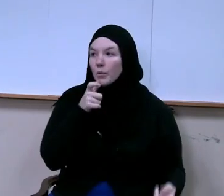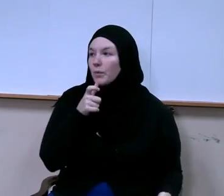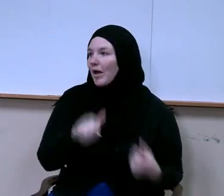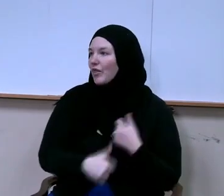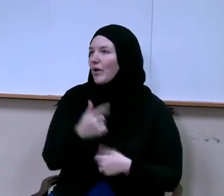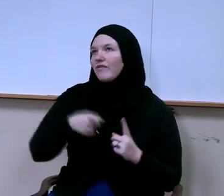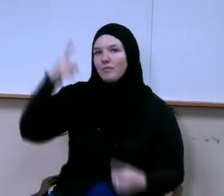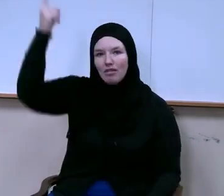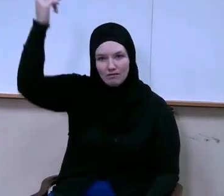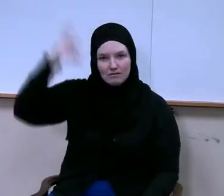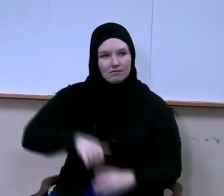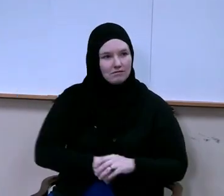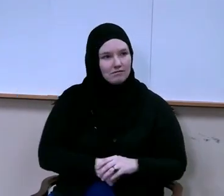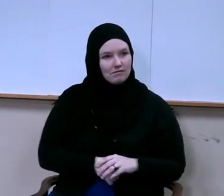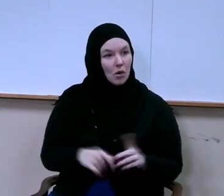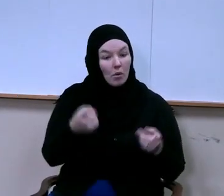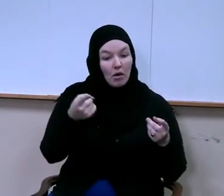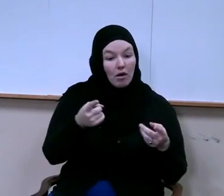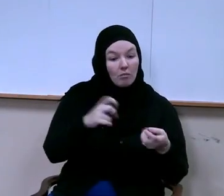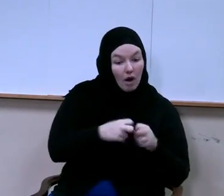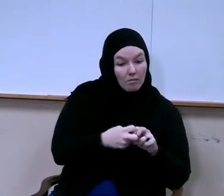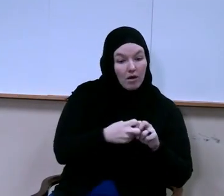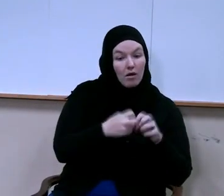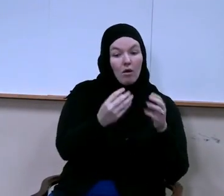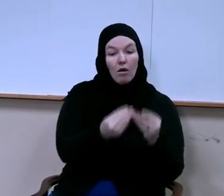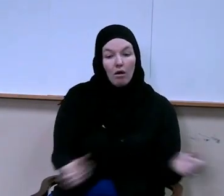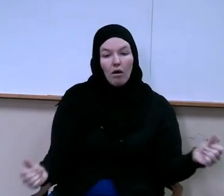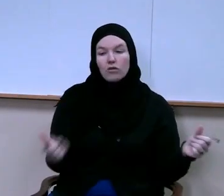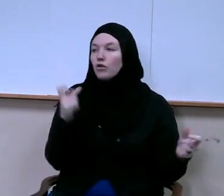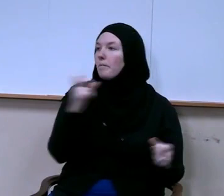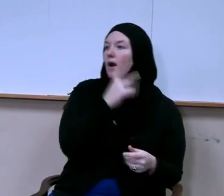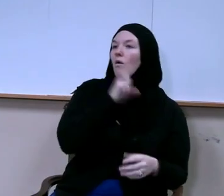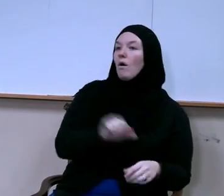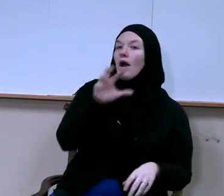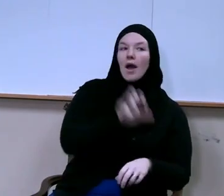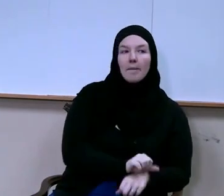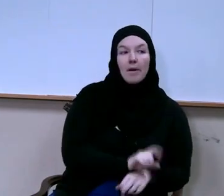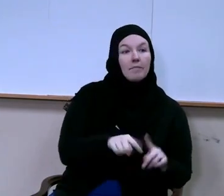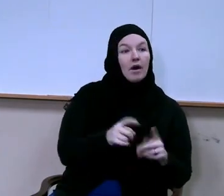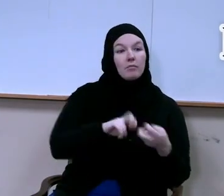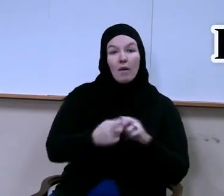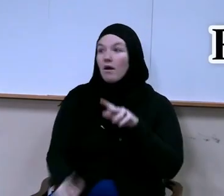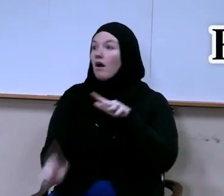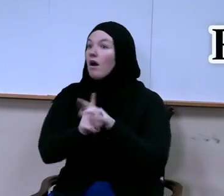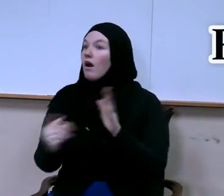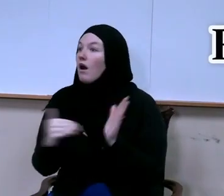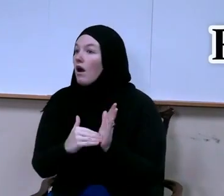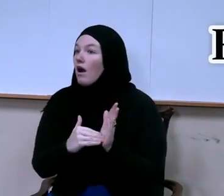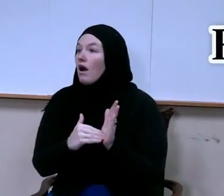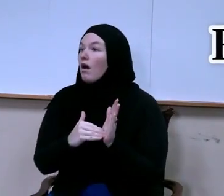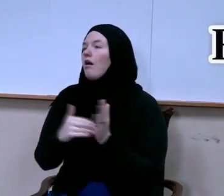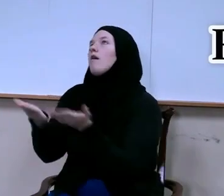From Allah. So we have to remember Allah the way He ought to be